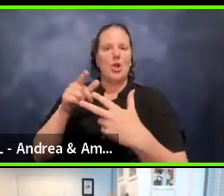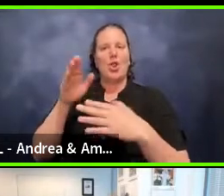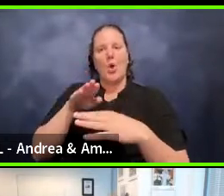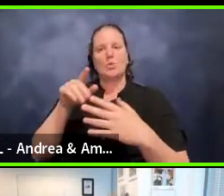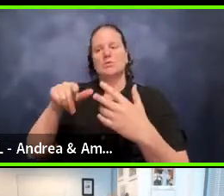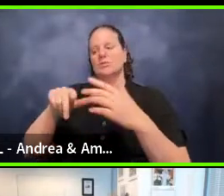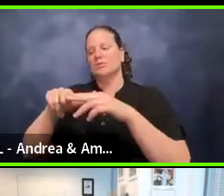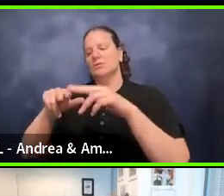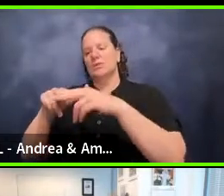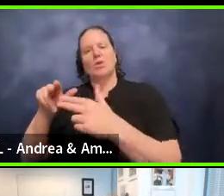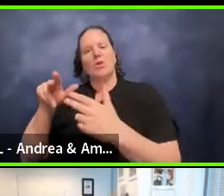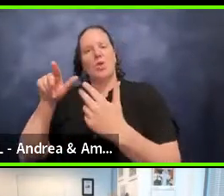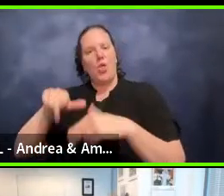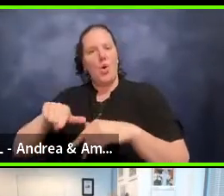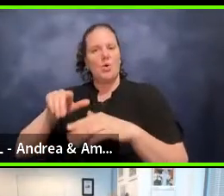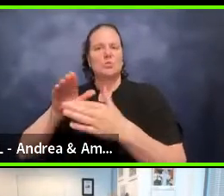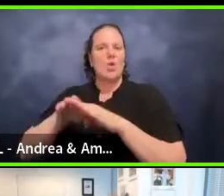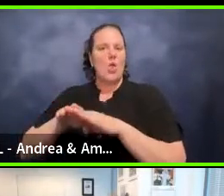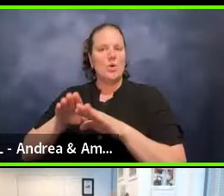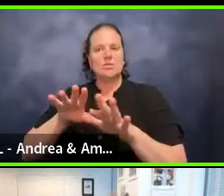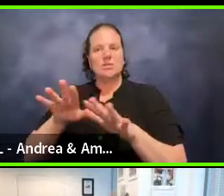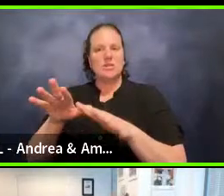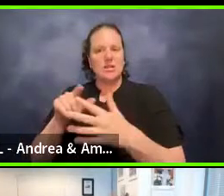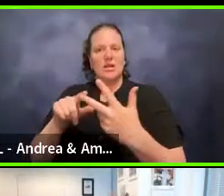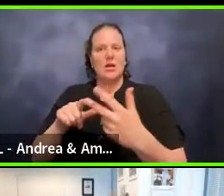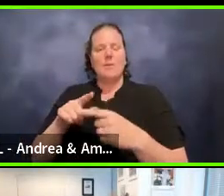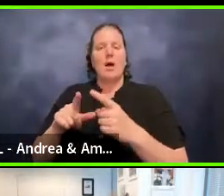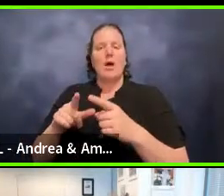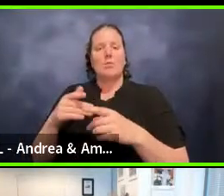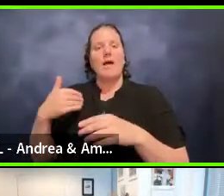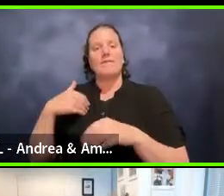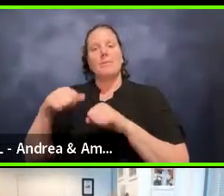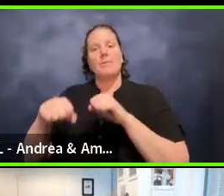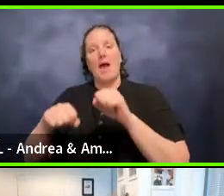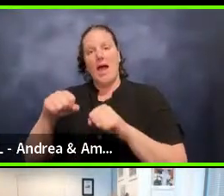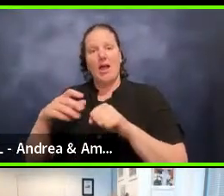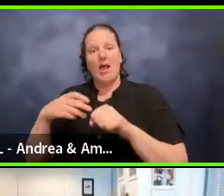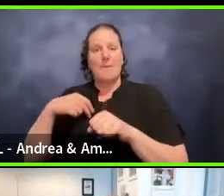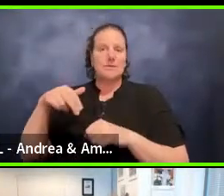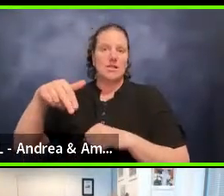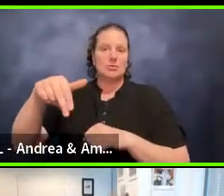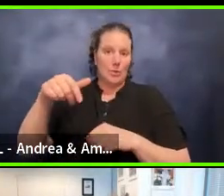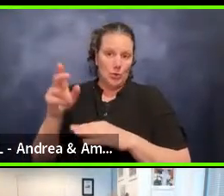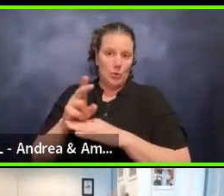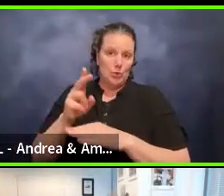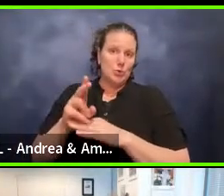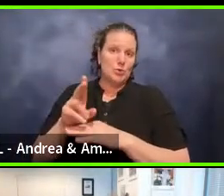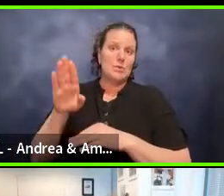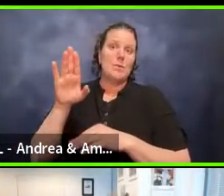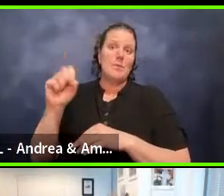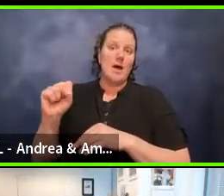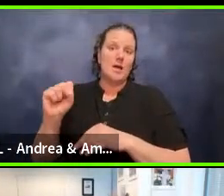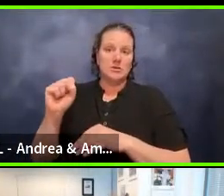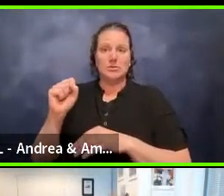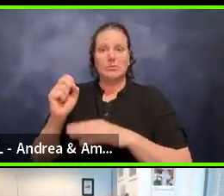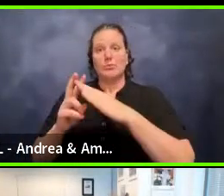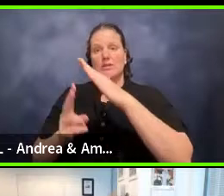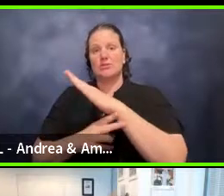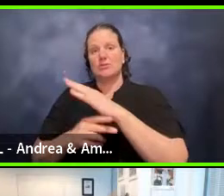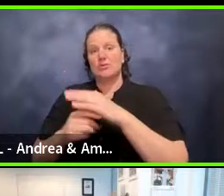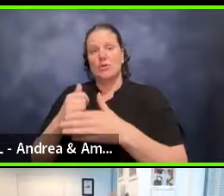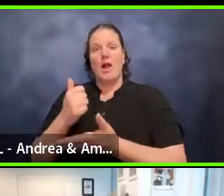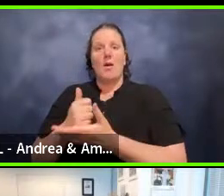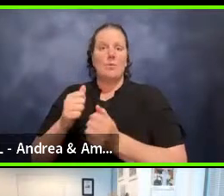and pedestrian, but we will be looking to use bus bridges to facilitate getting walkers and